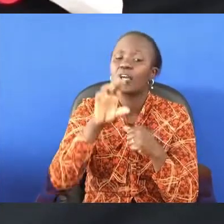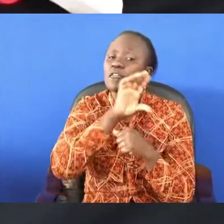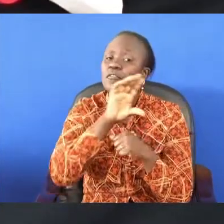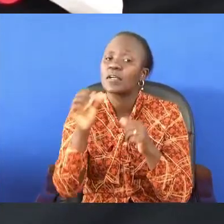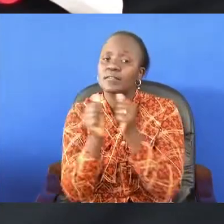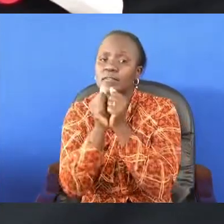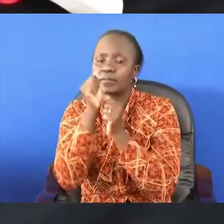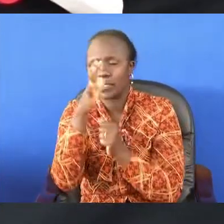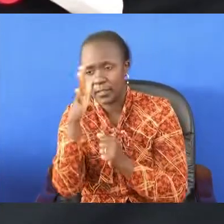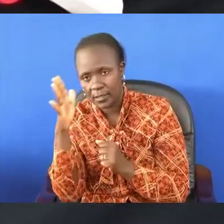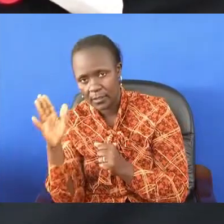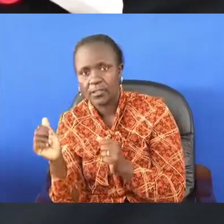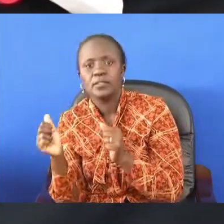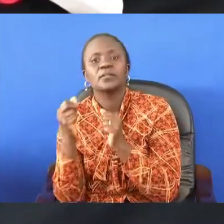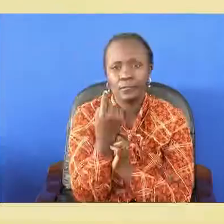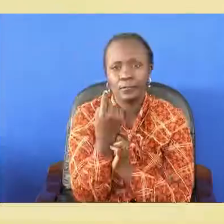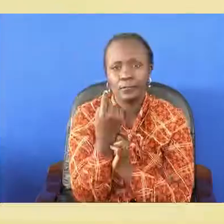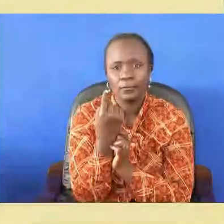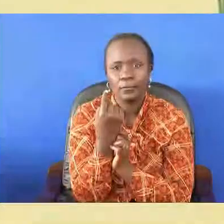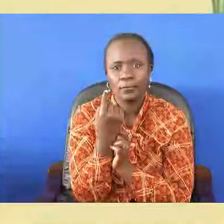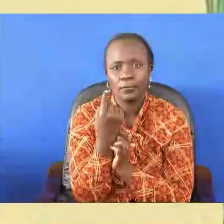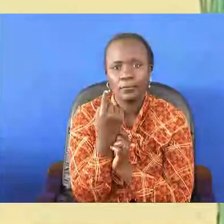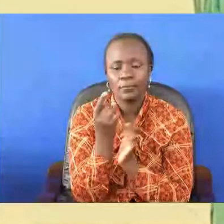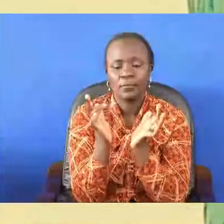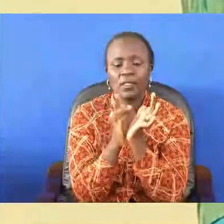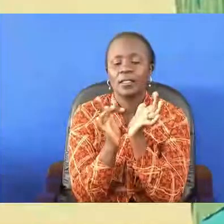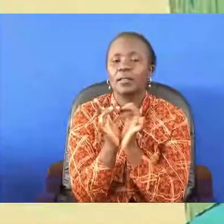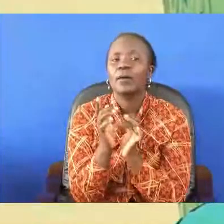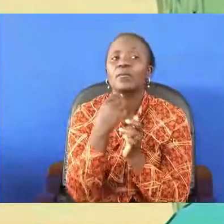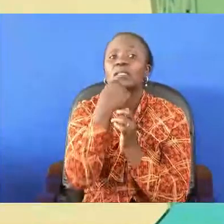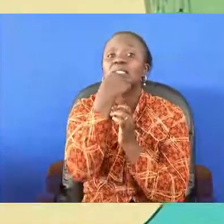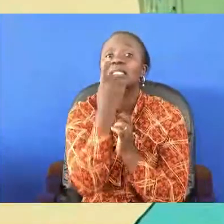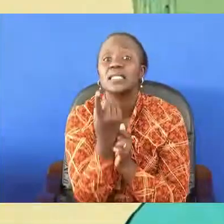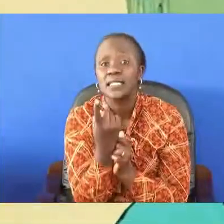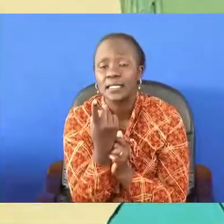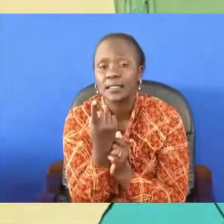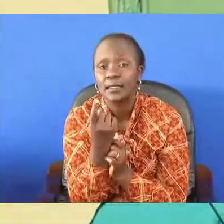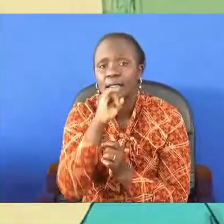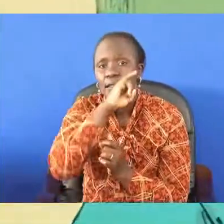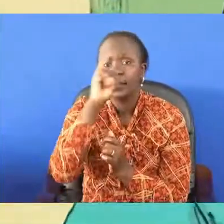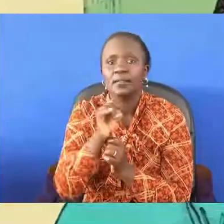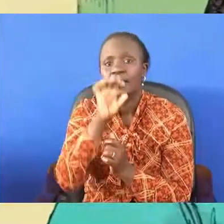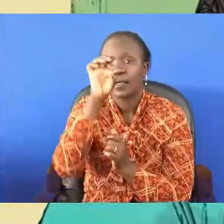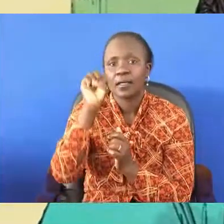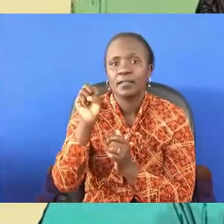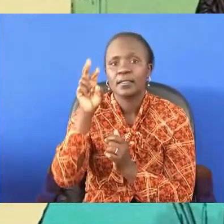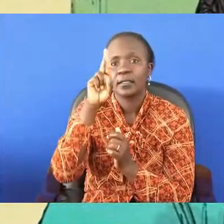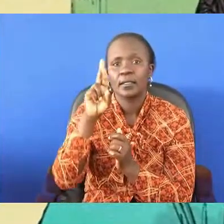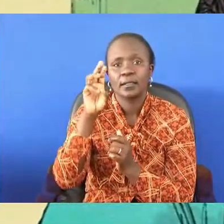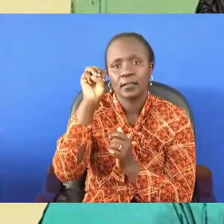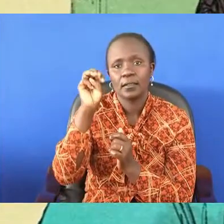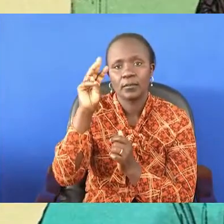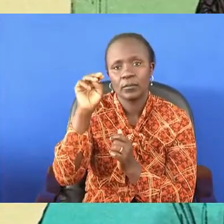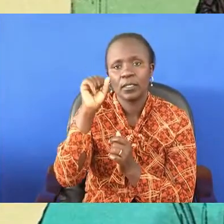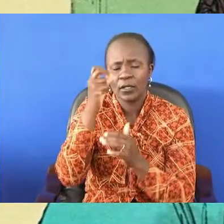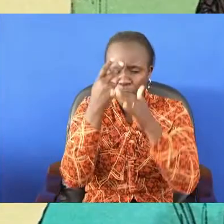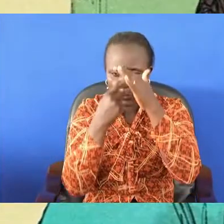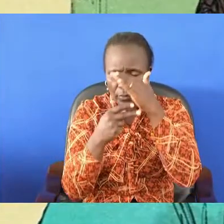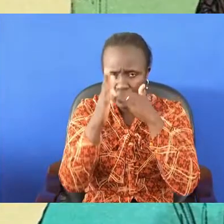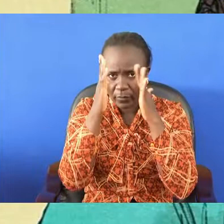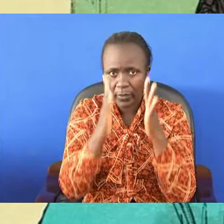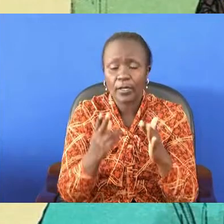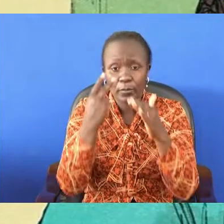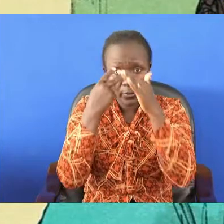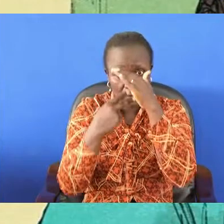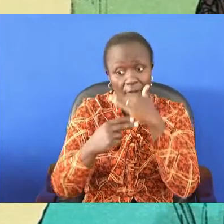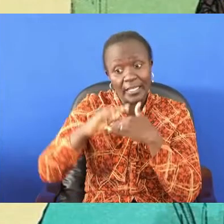to 18. The Bible says, Jeremiah was prophet. He was prophesying that